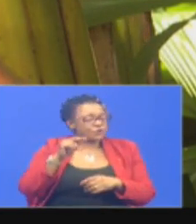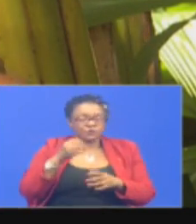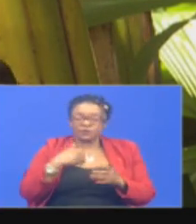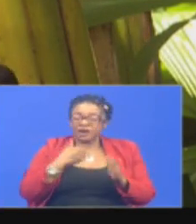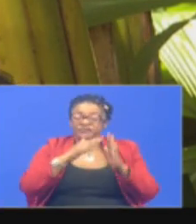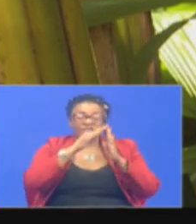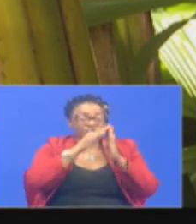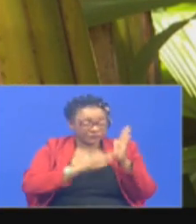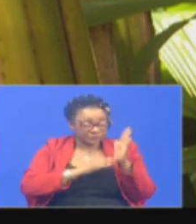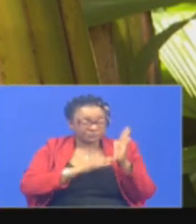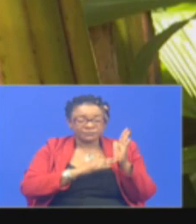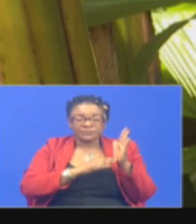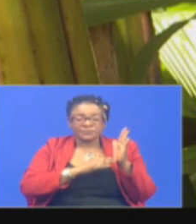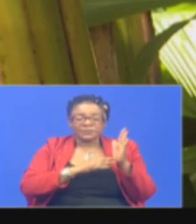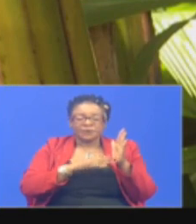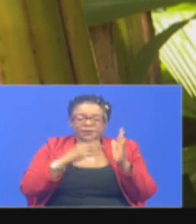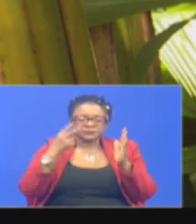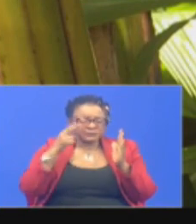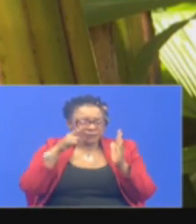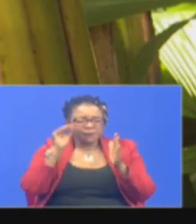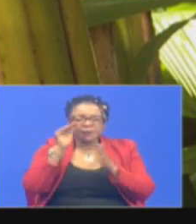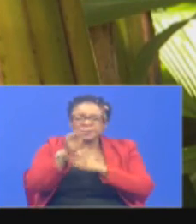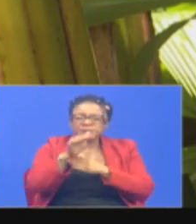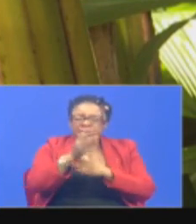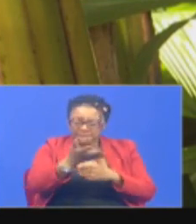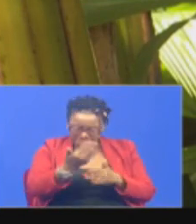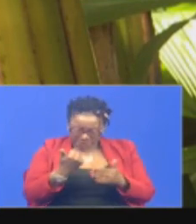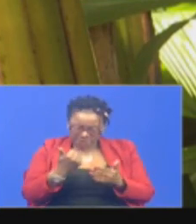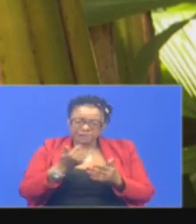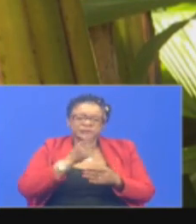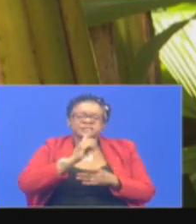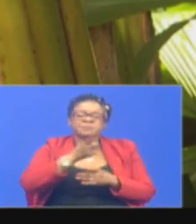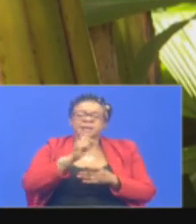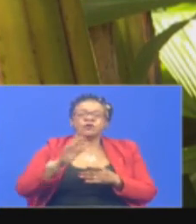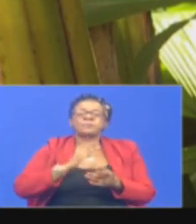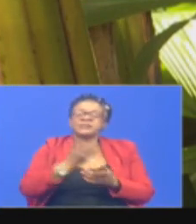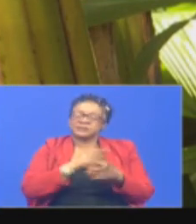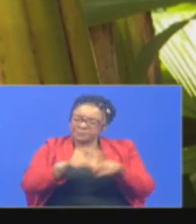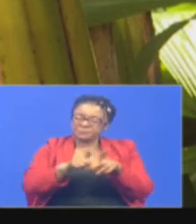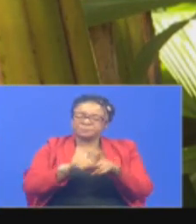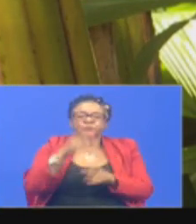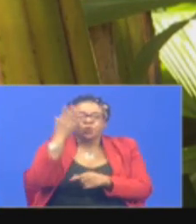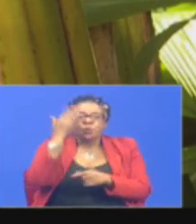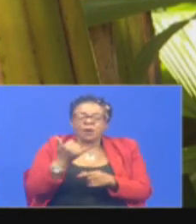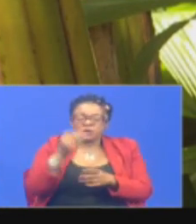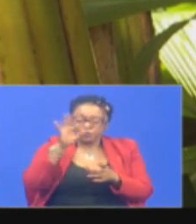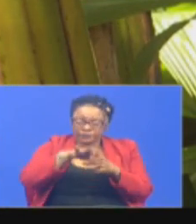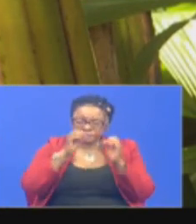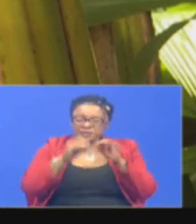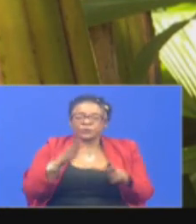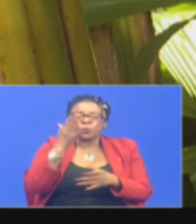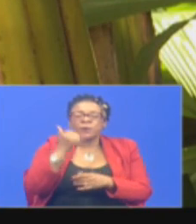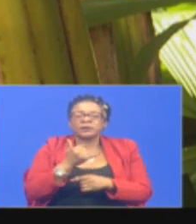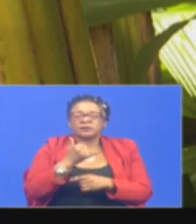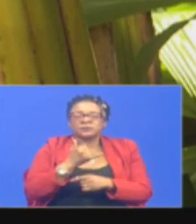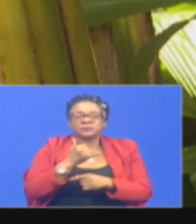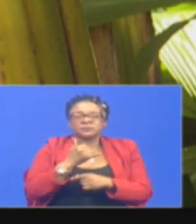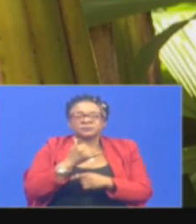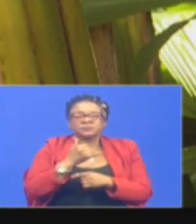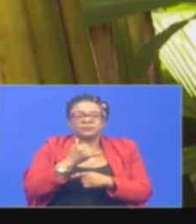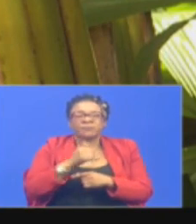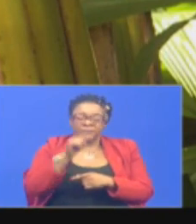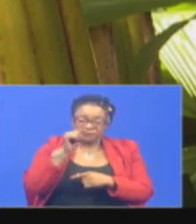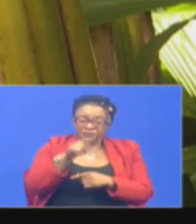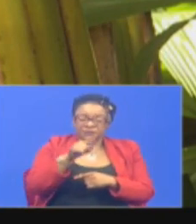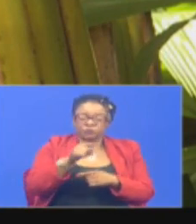look at all your members and you ask them, bring them before the disciplinary committee. Why did you not vote? This was the